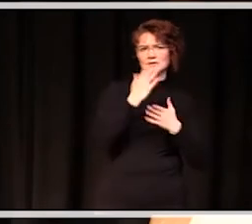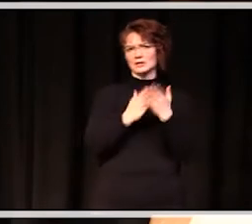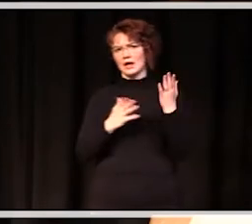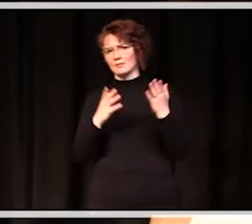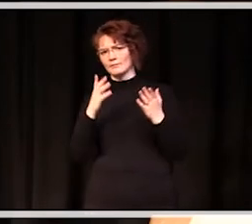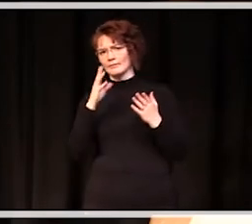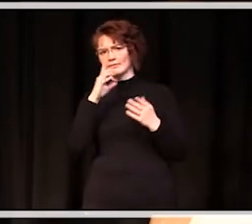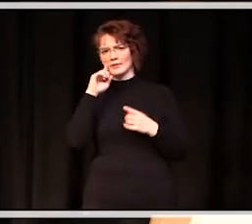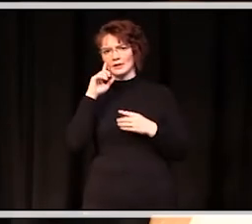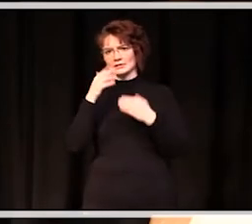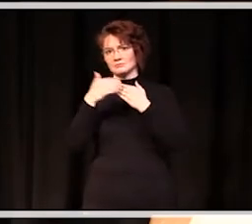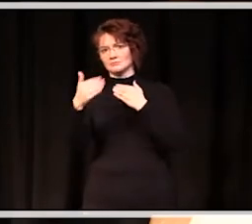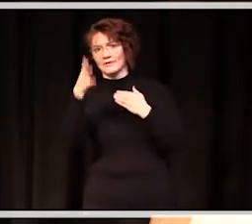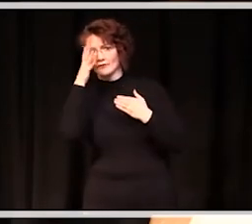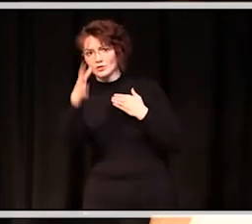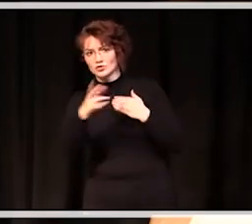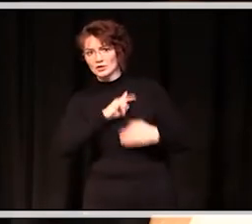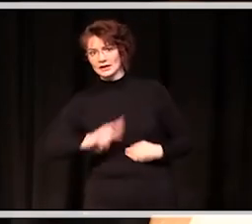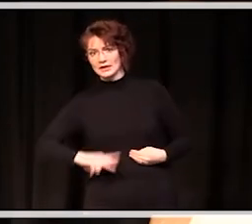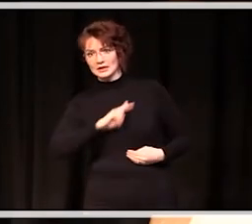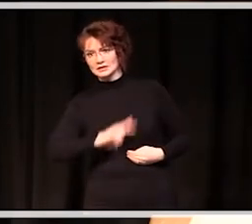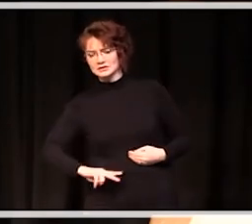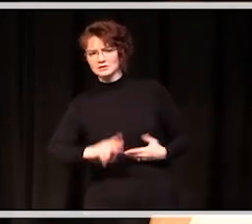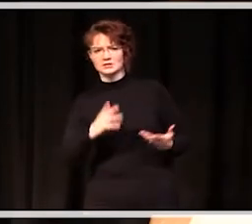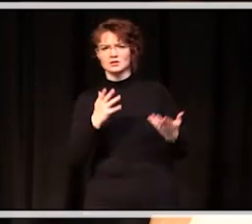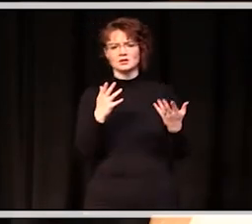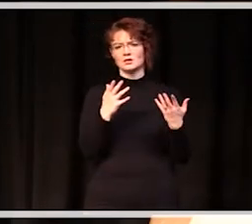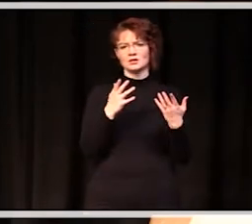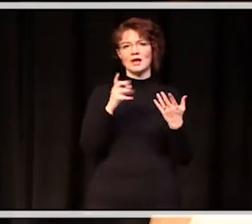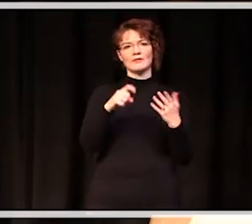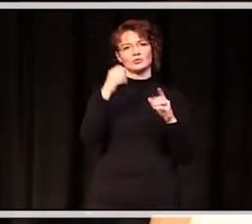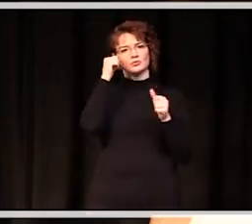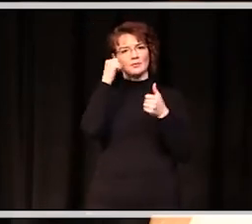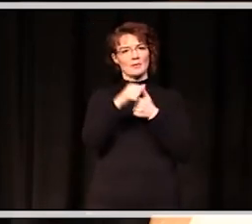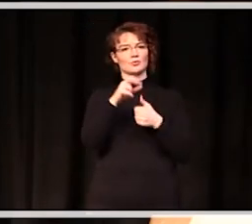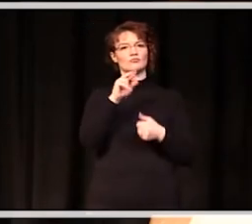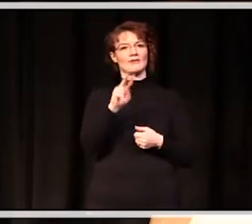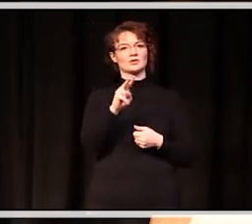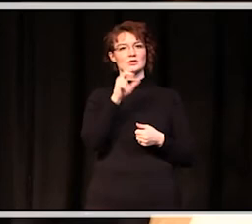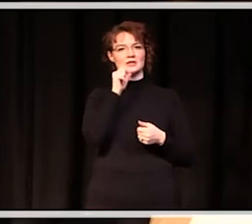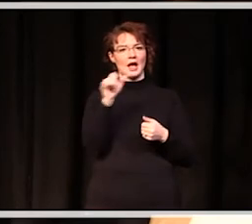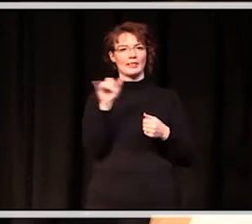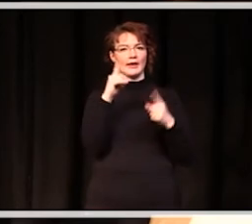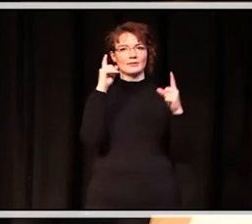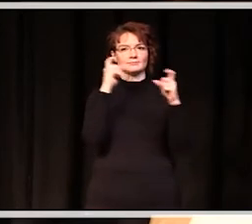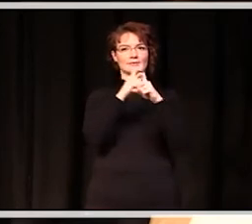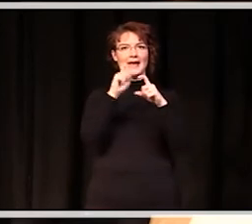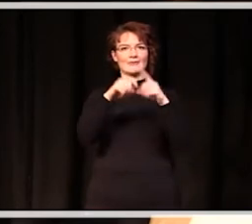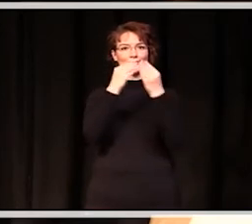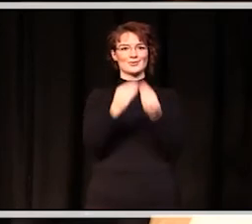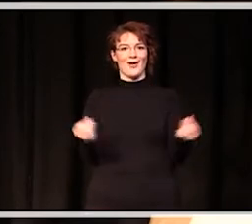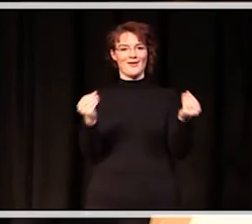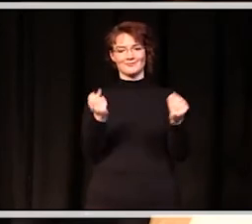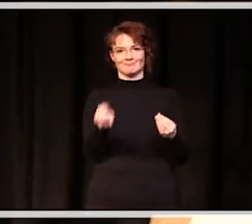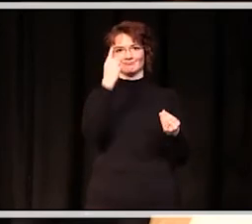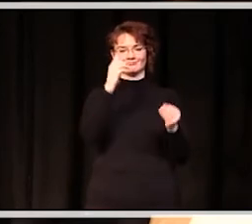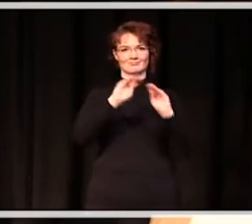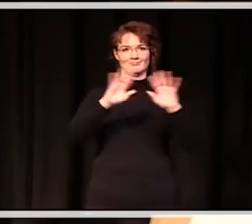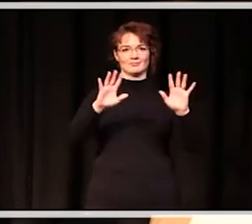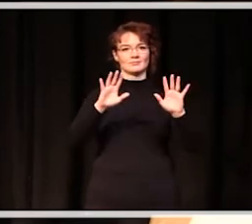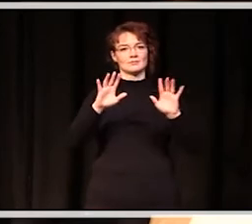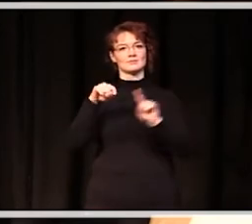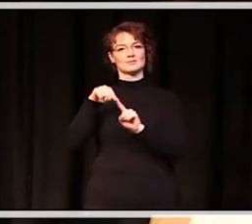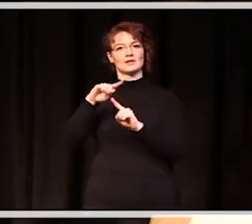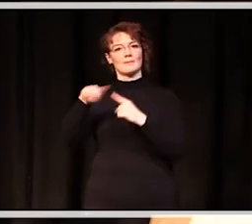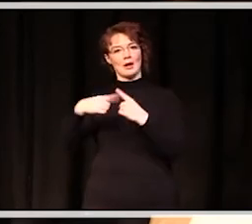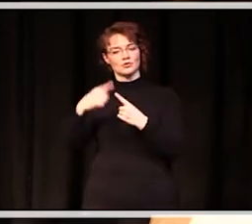to come. We don't know. We just got to remind ourselves that Revelation is not a riddle to be solved. This is about Jesus